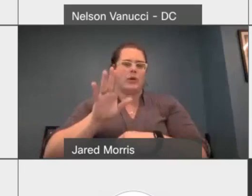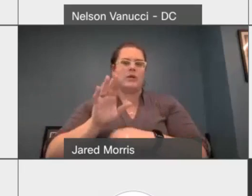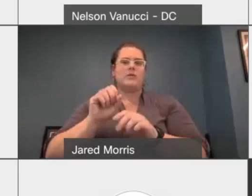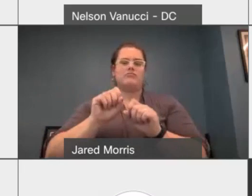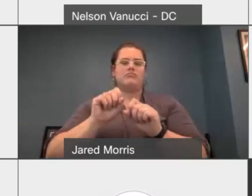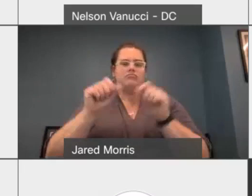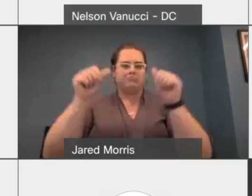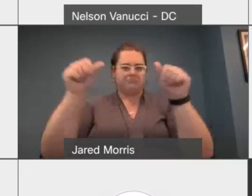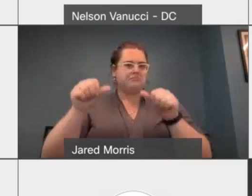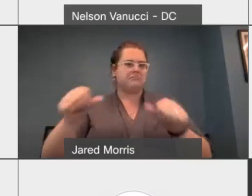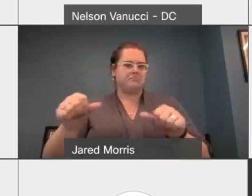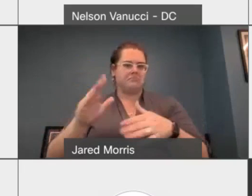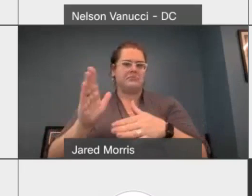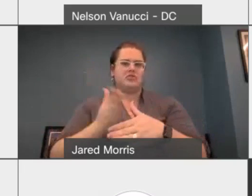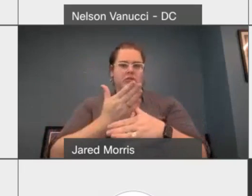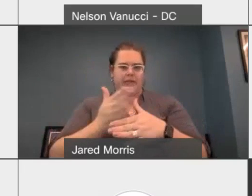that.